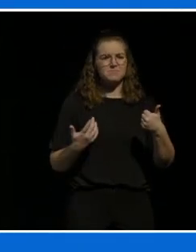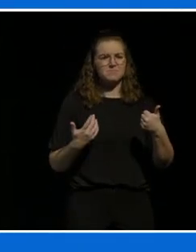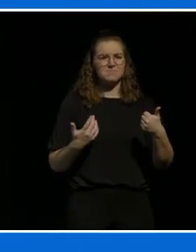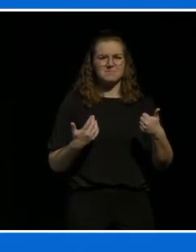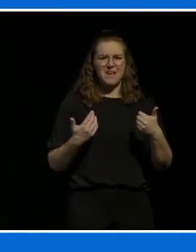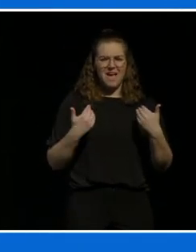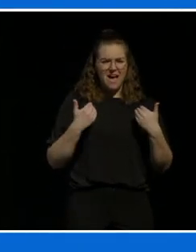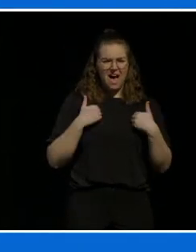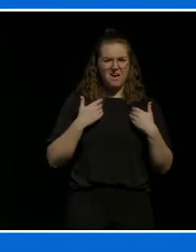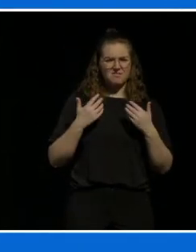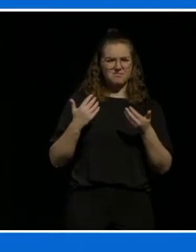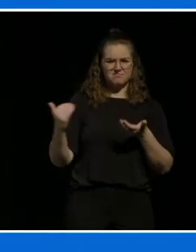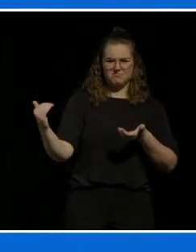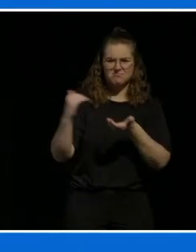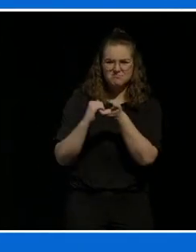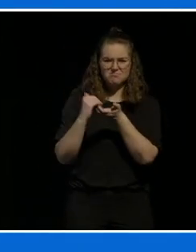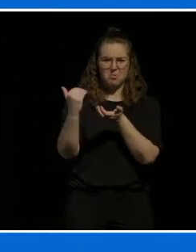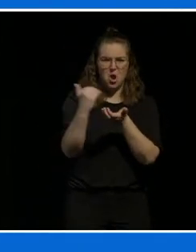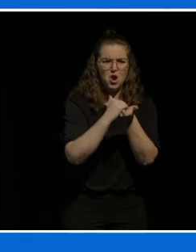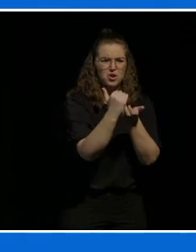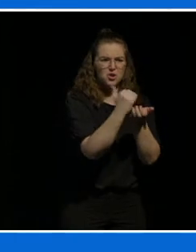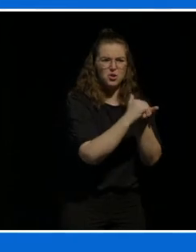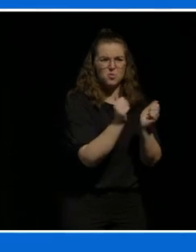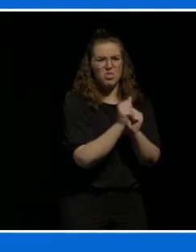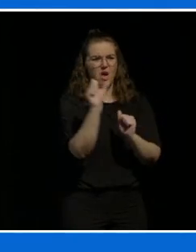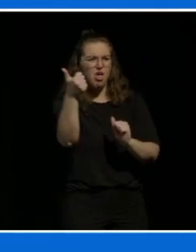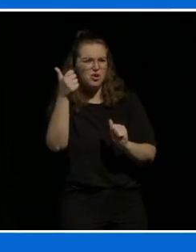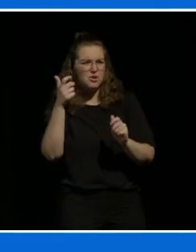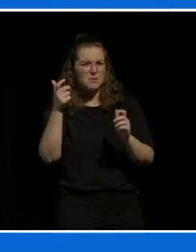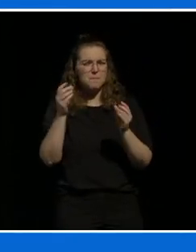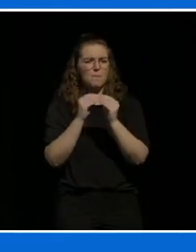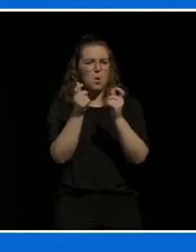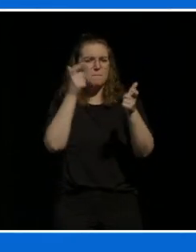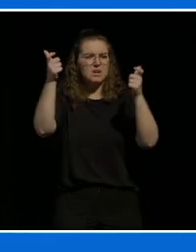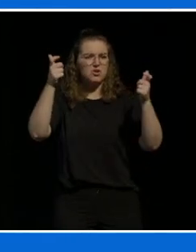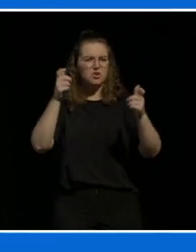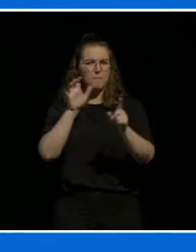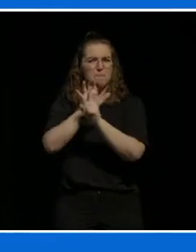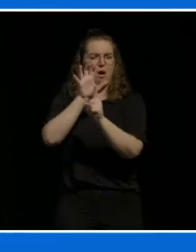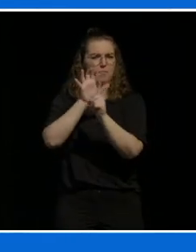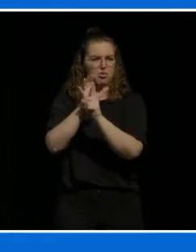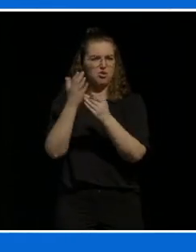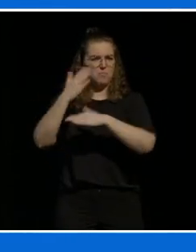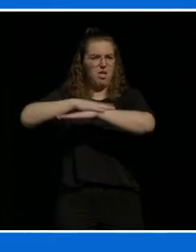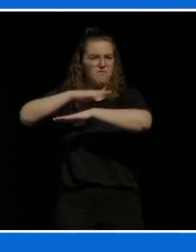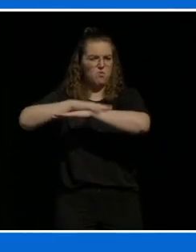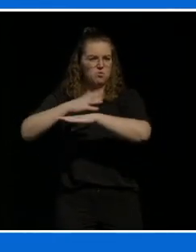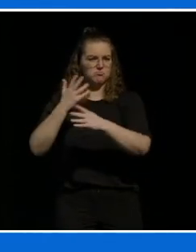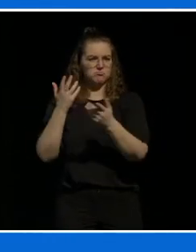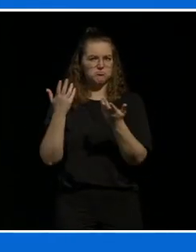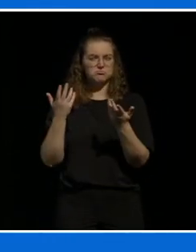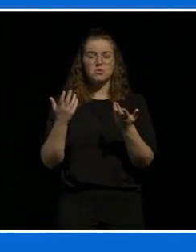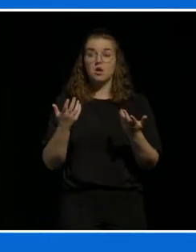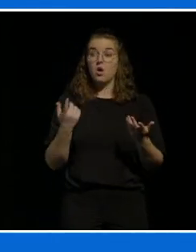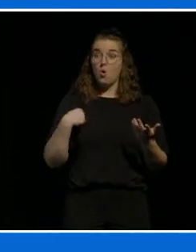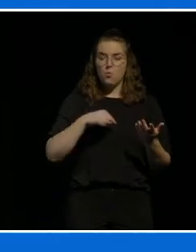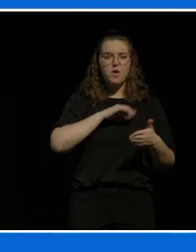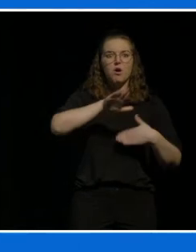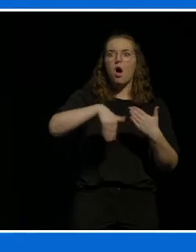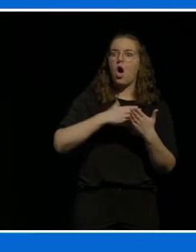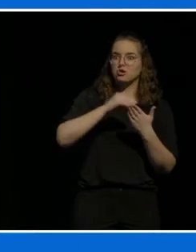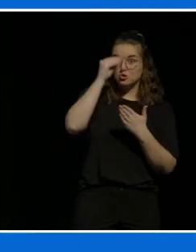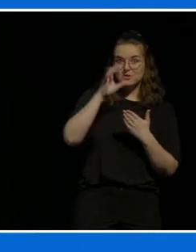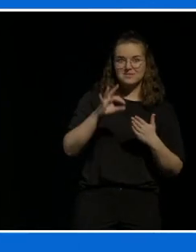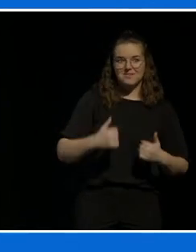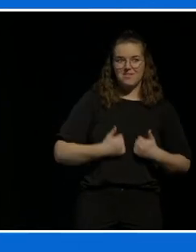others that have platforms that are bigger, that are there to believe in you. You will never be, I mean, you might be, we're all students of life, but when you are in